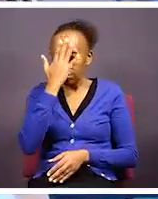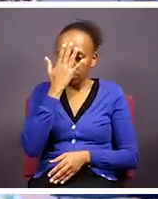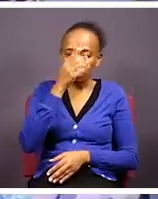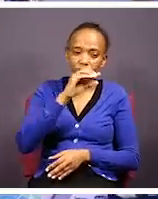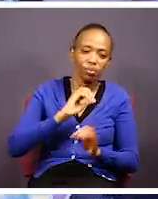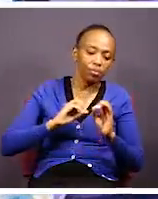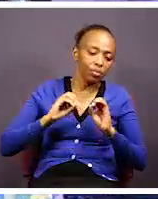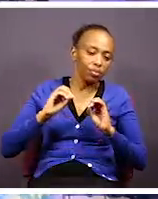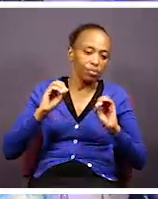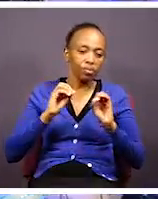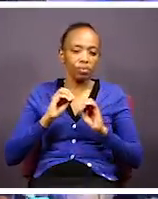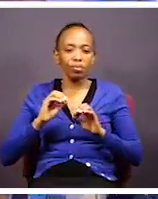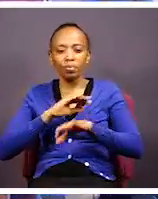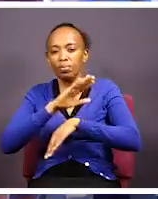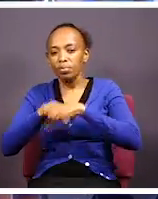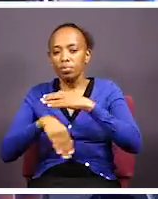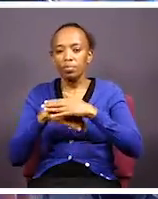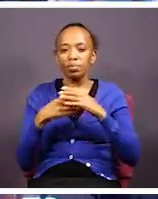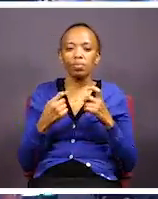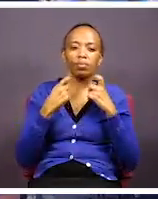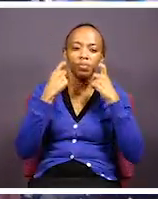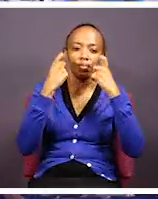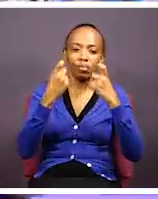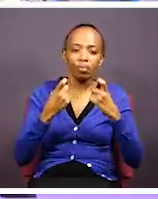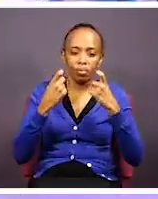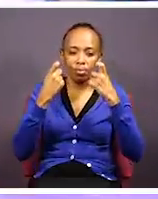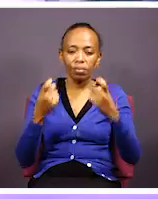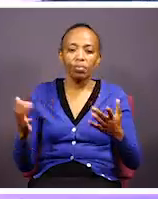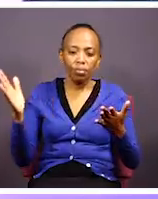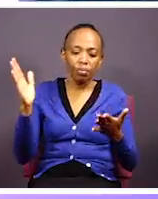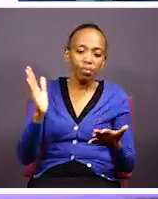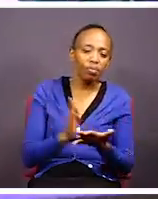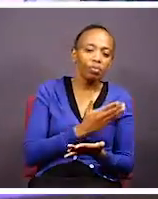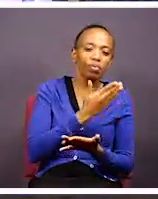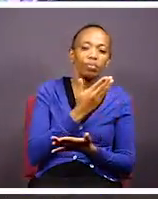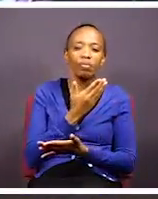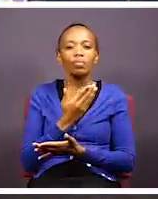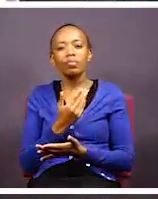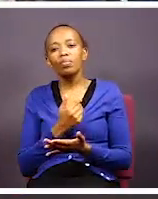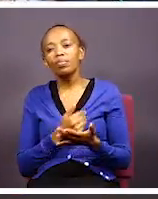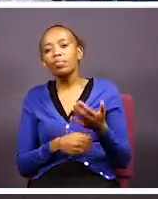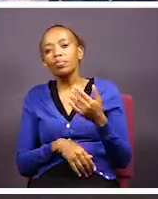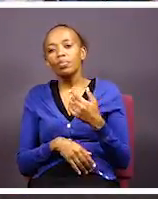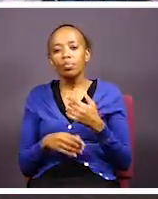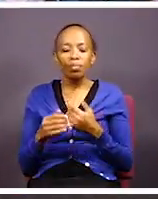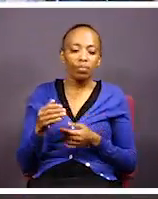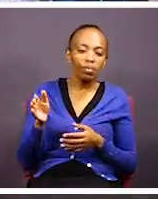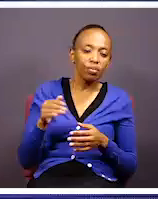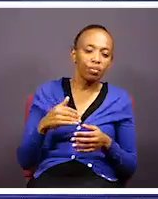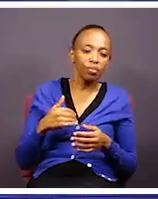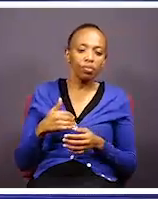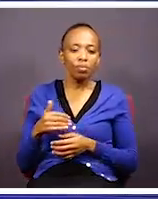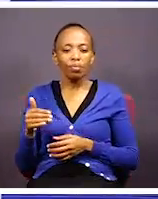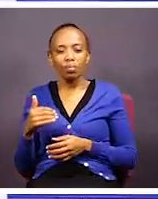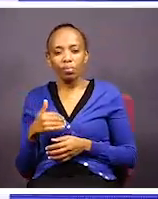there's no shame oh my stains are raised cause